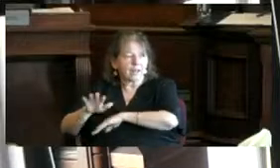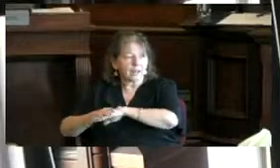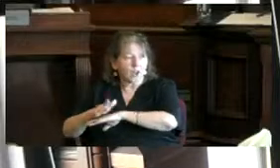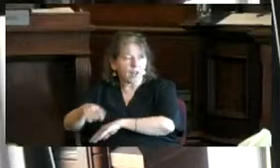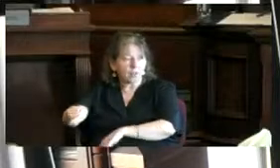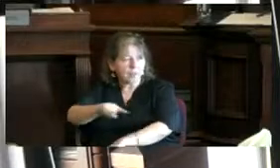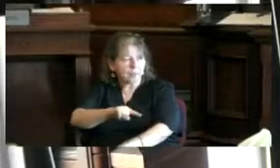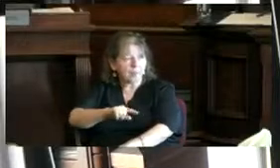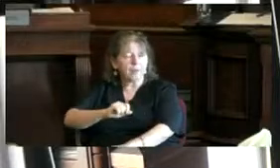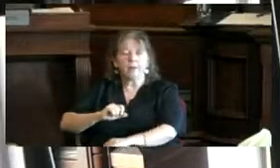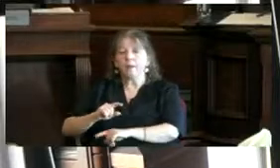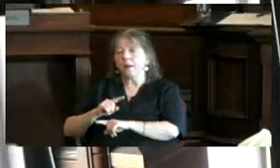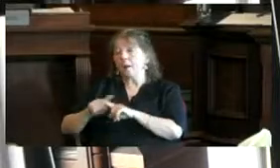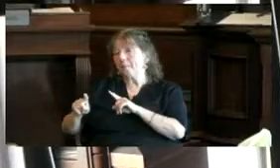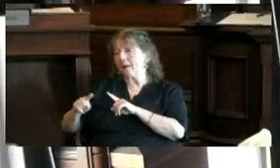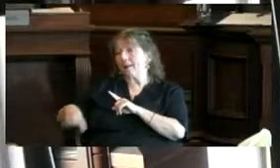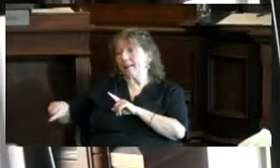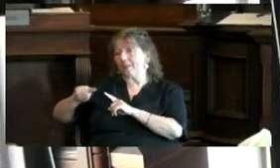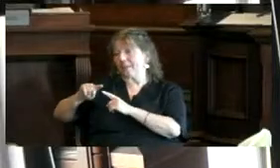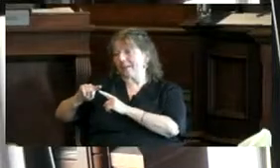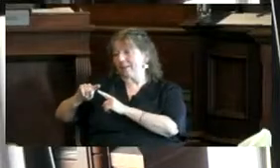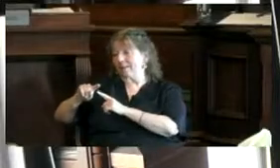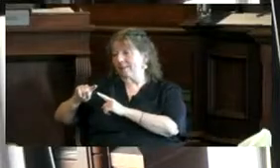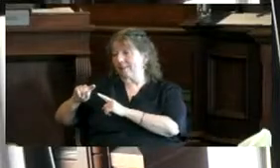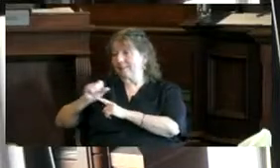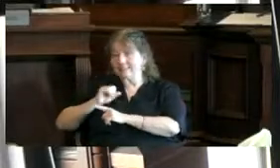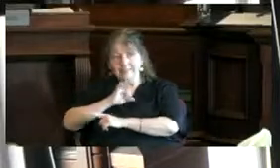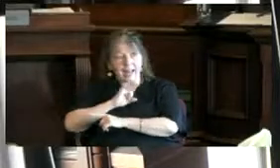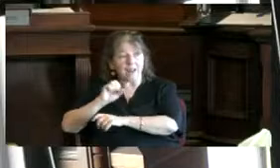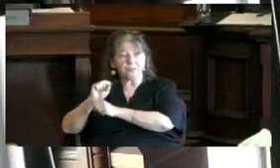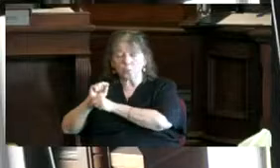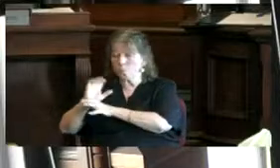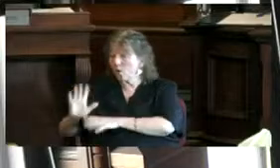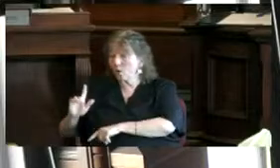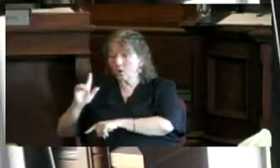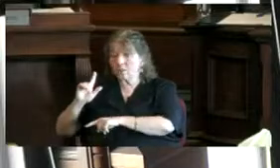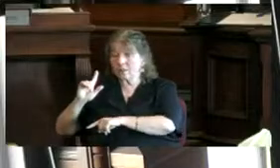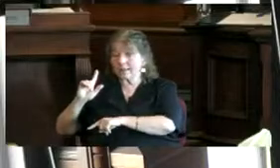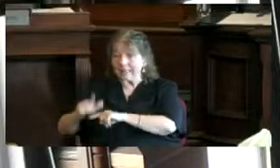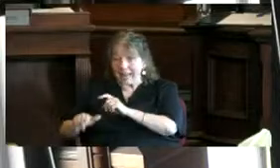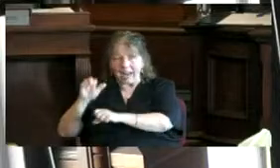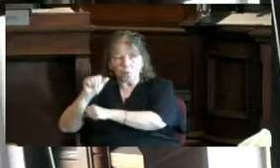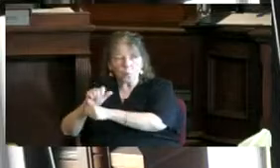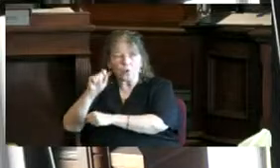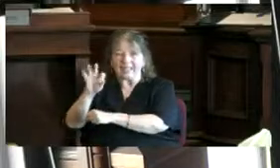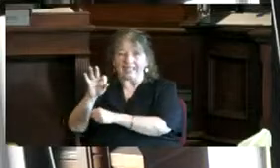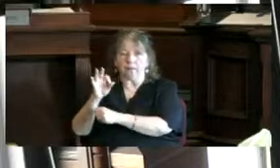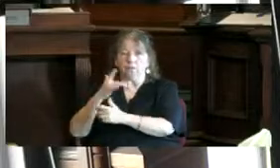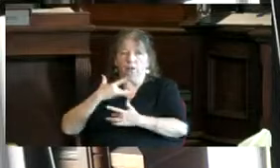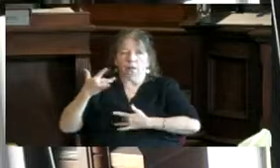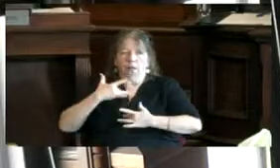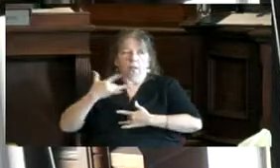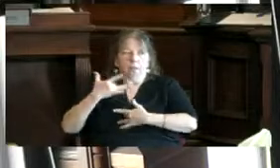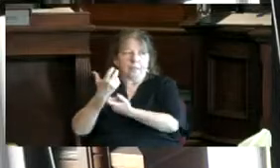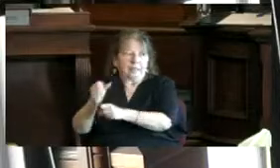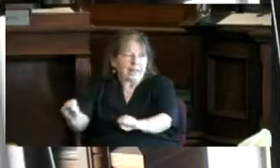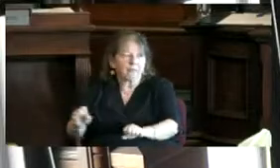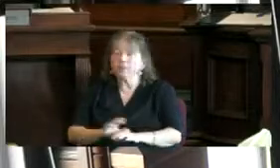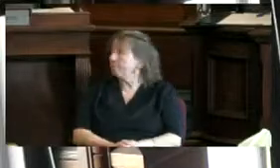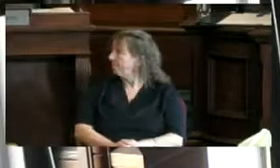outreach workers can't do their work to reduce homelessness if they're concerned about their safety. So,